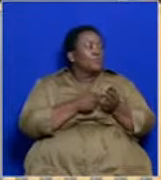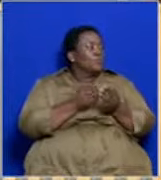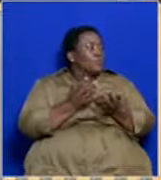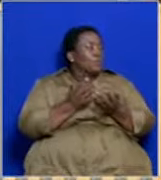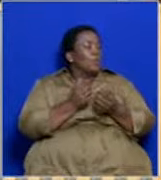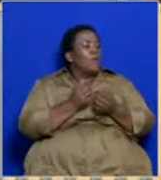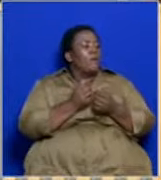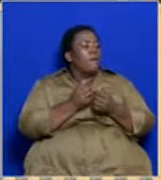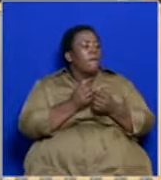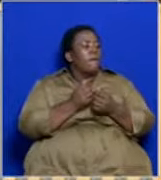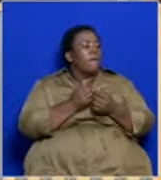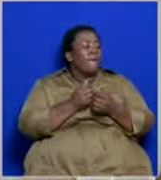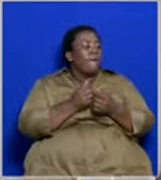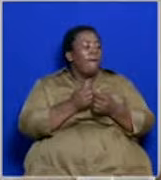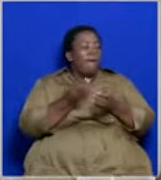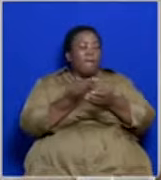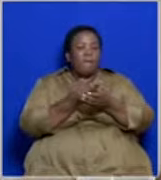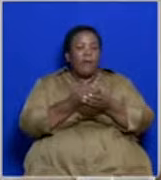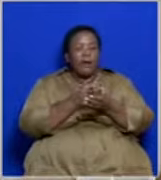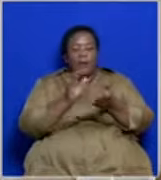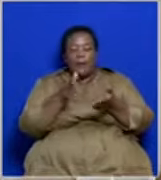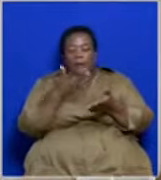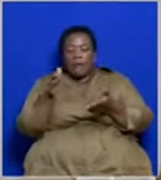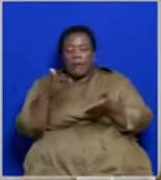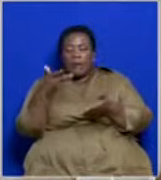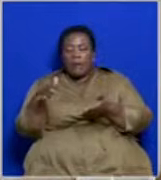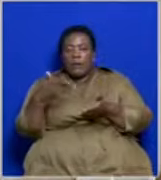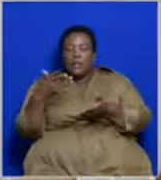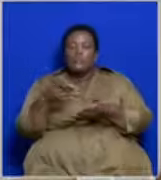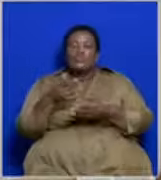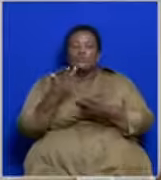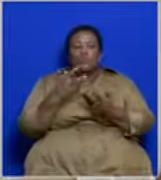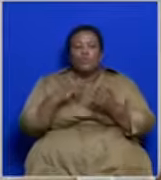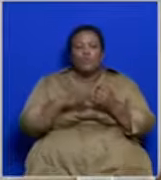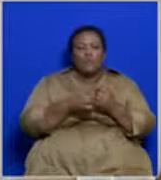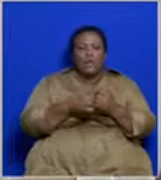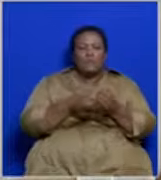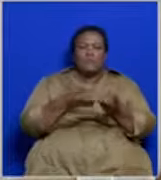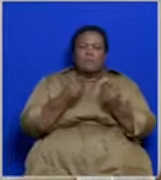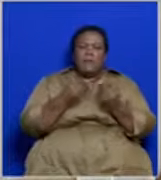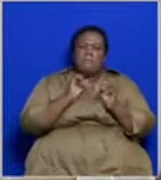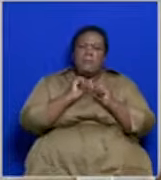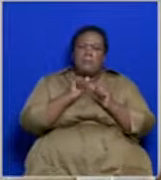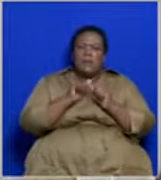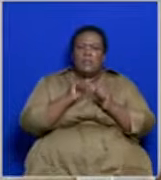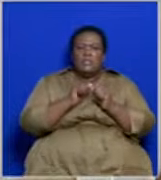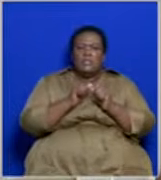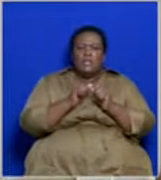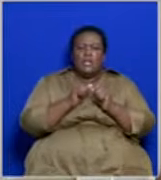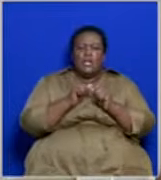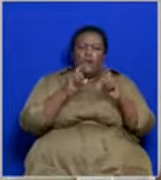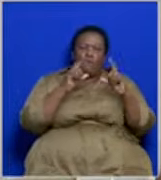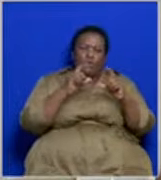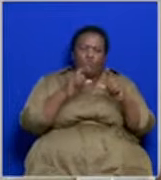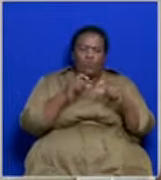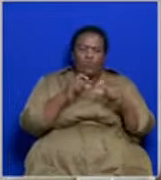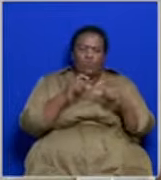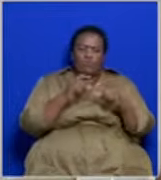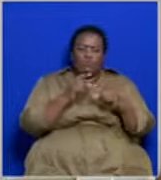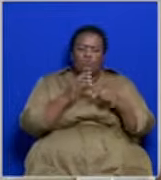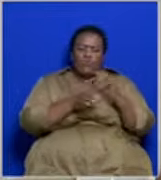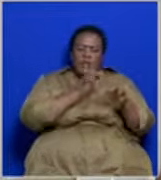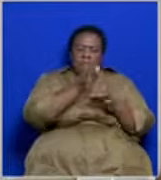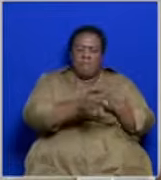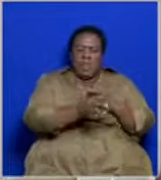had undertaken to provide better photos and substitute what you currently have at Annexure JM24 of